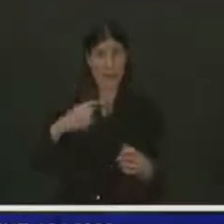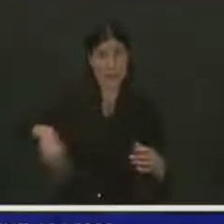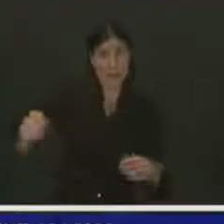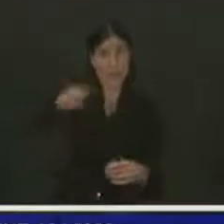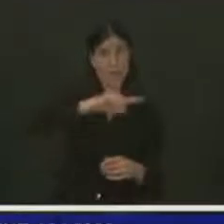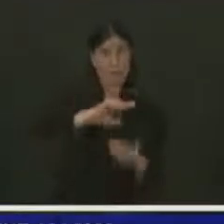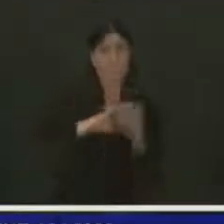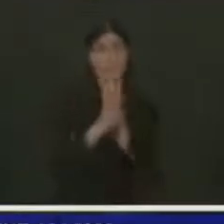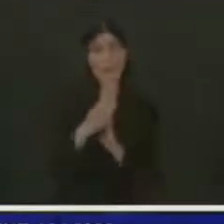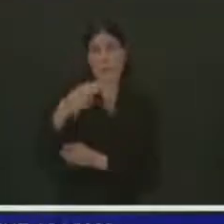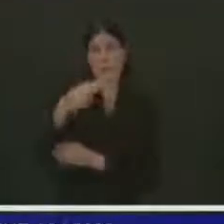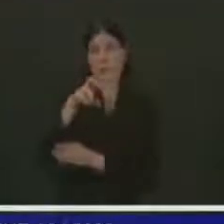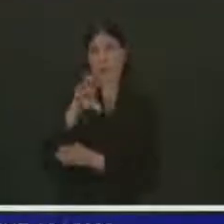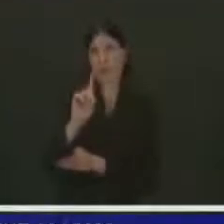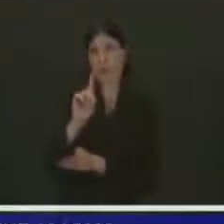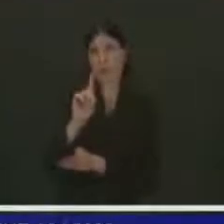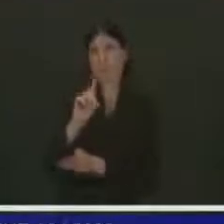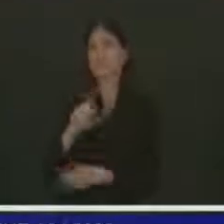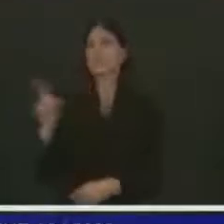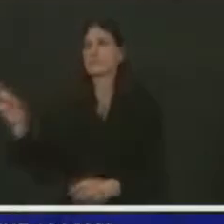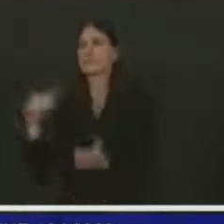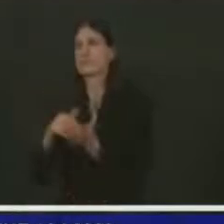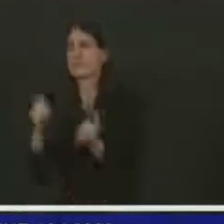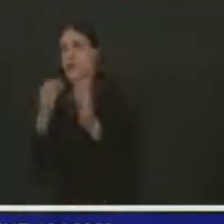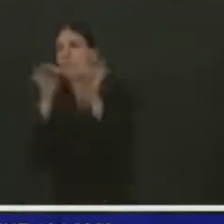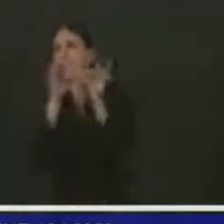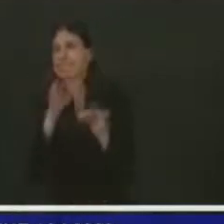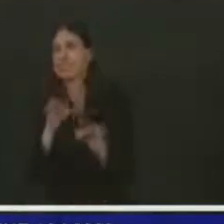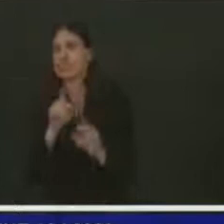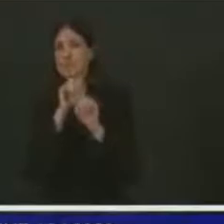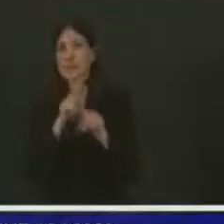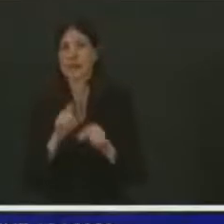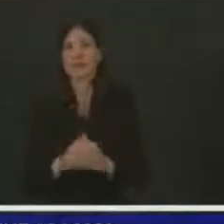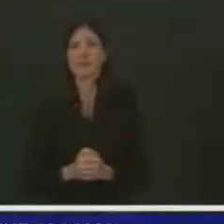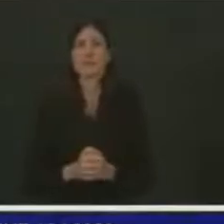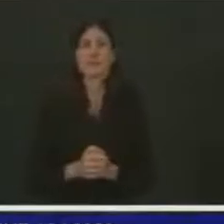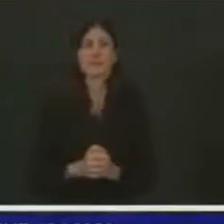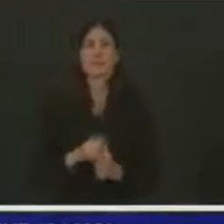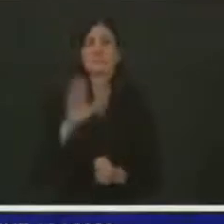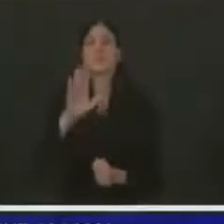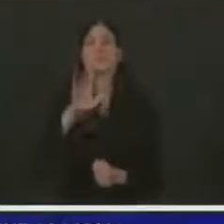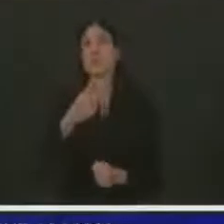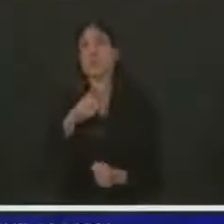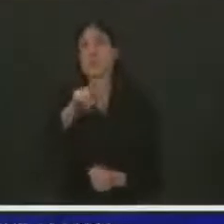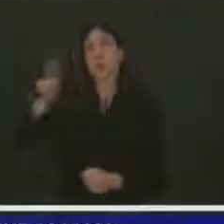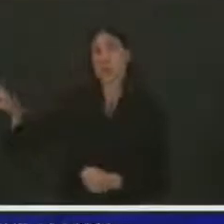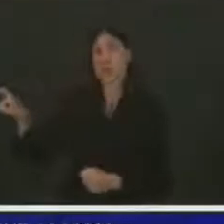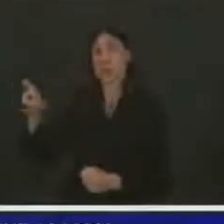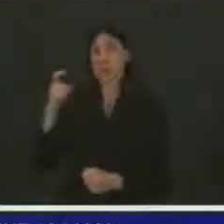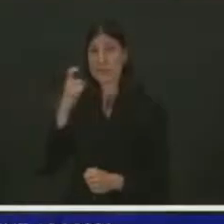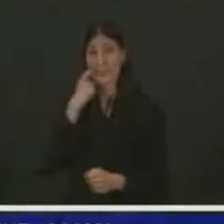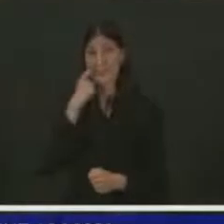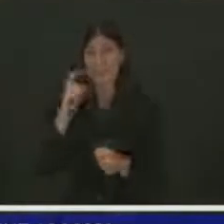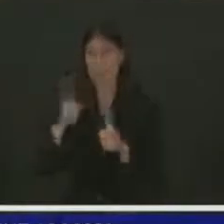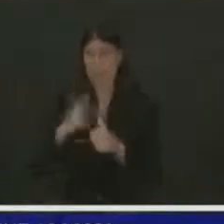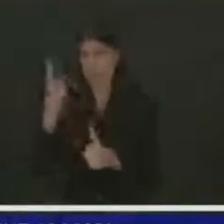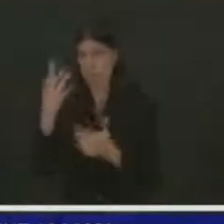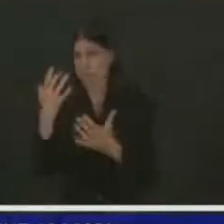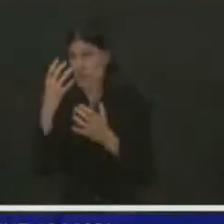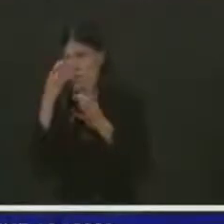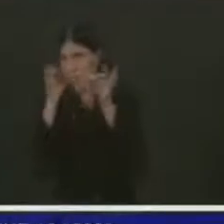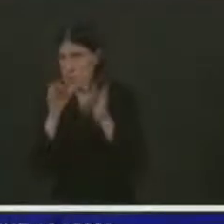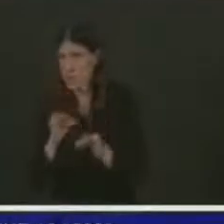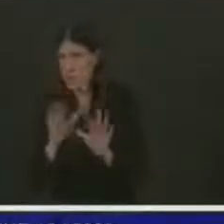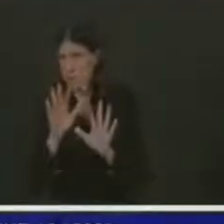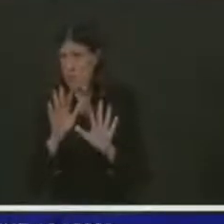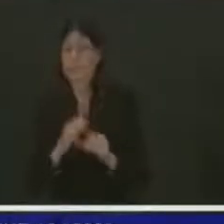applies specifically to a serology test, as you shared, and I want to make sure that that's clear, because the type